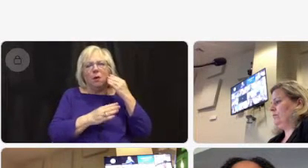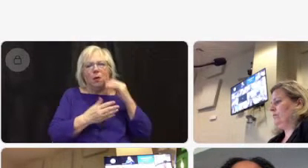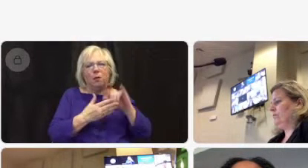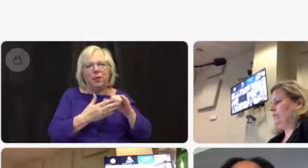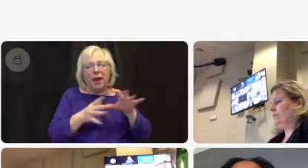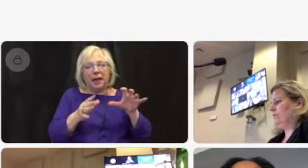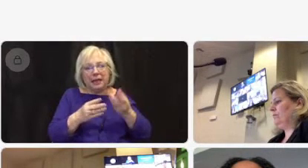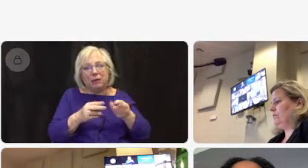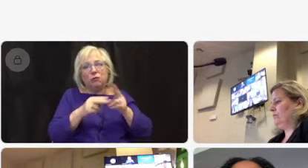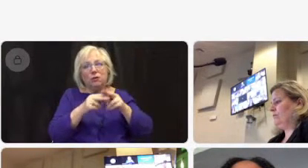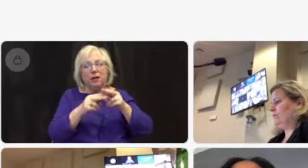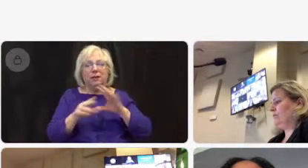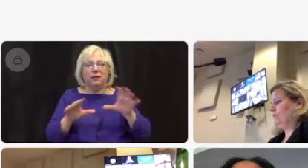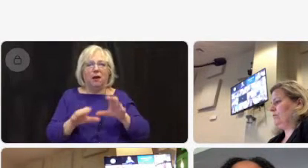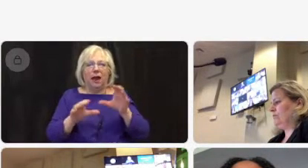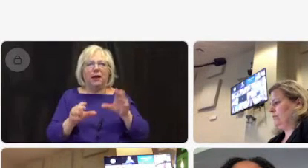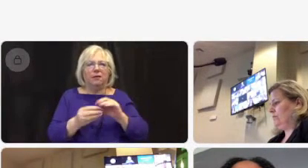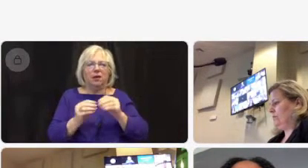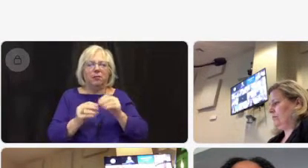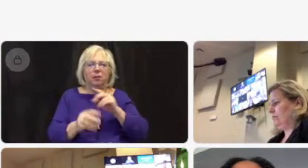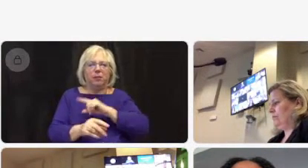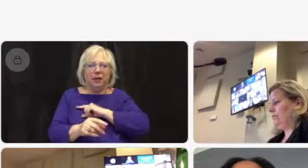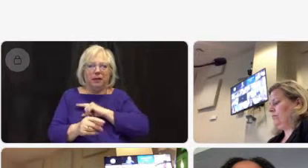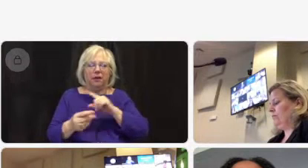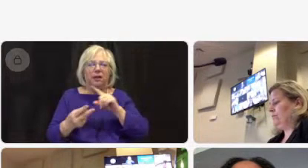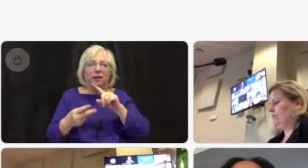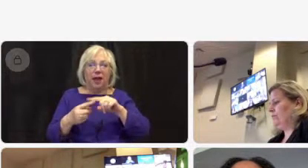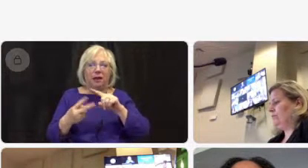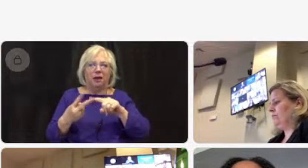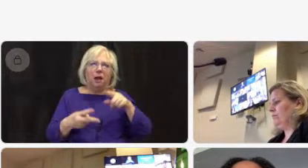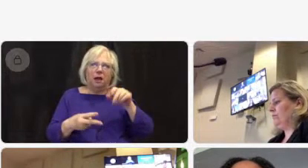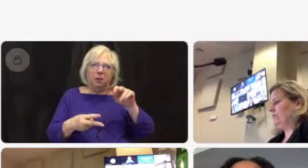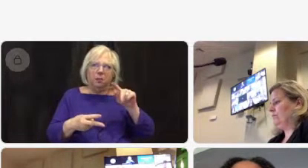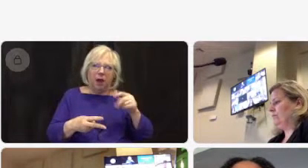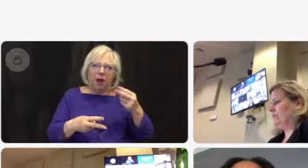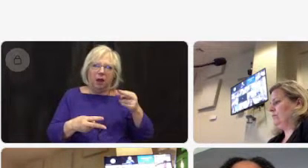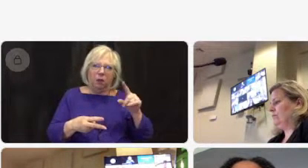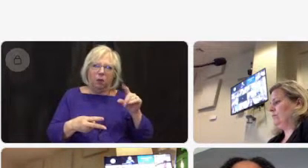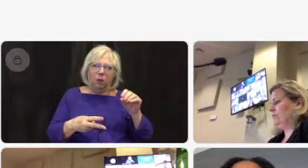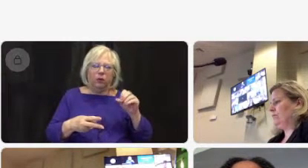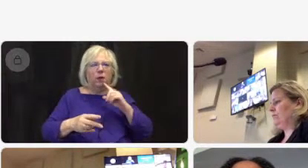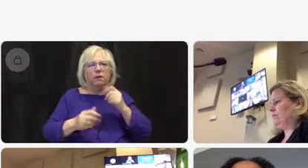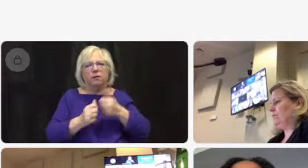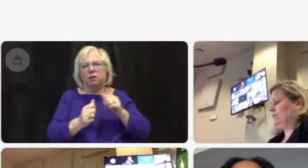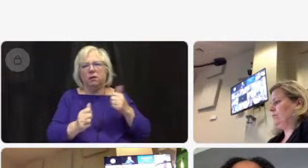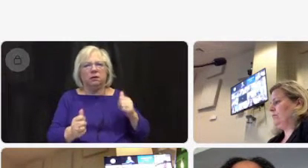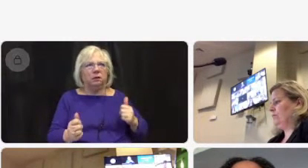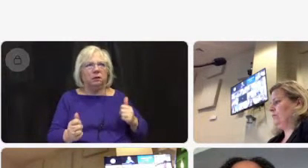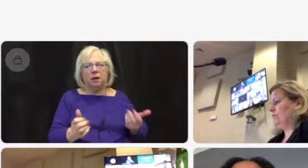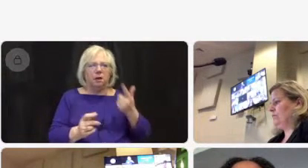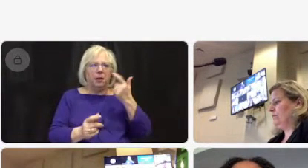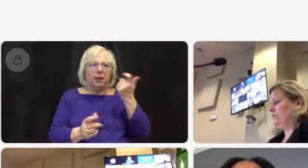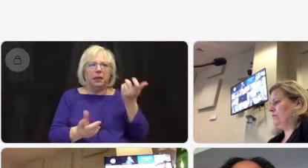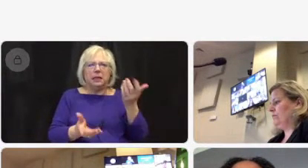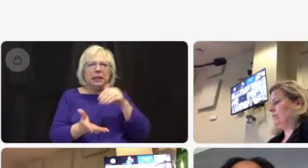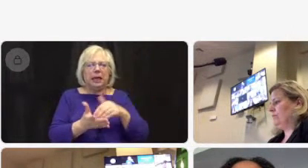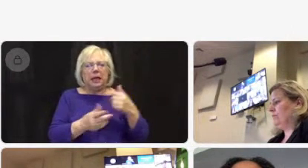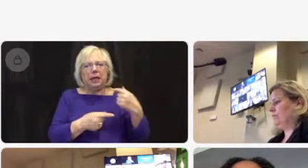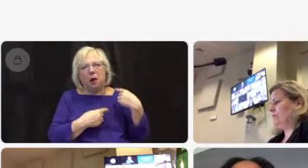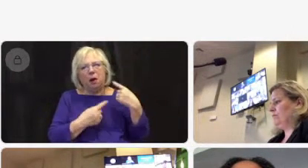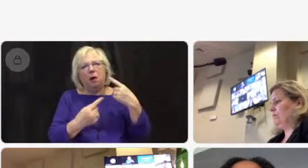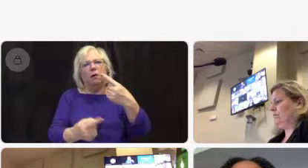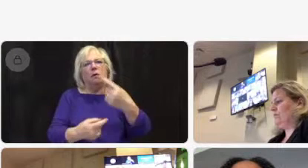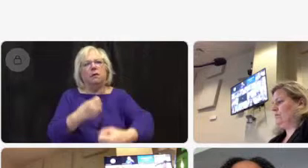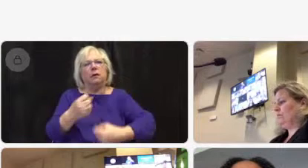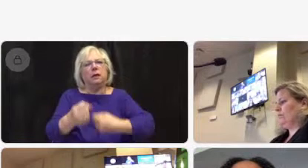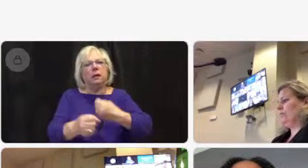The three primaries are that and then potholes. We have fallen so far behind because, again, over the years, we